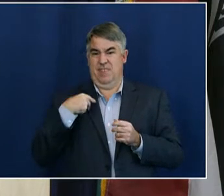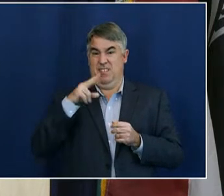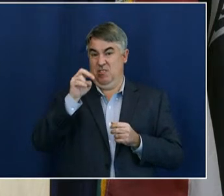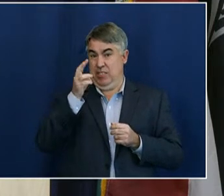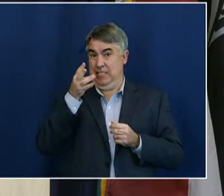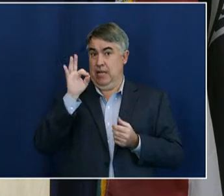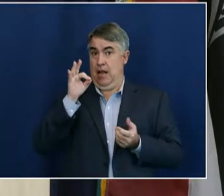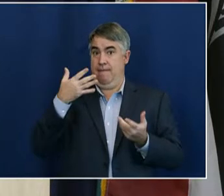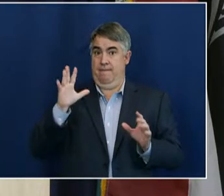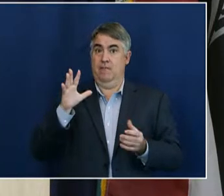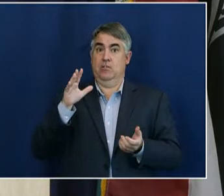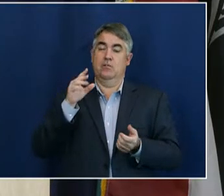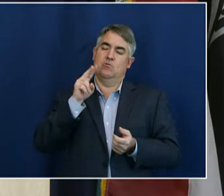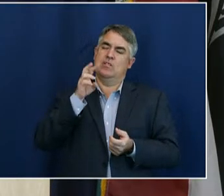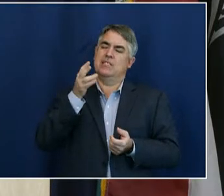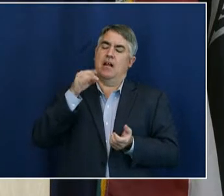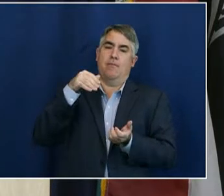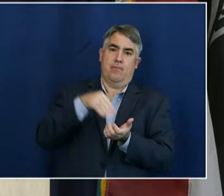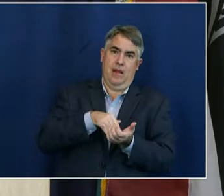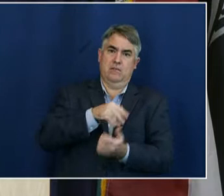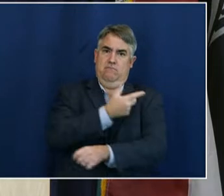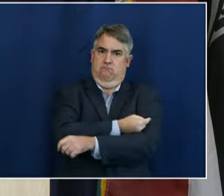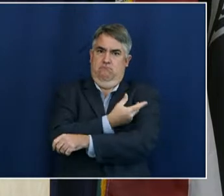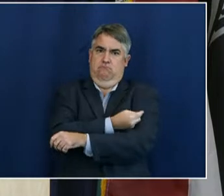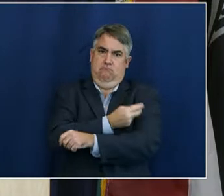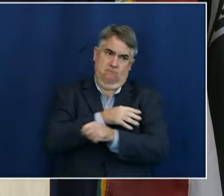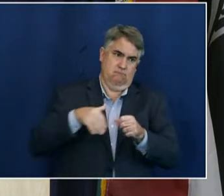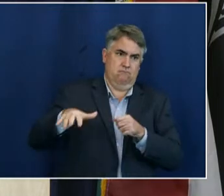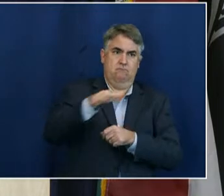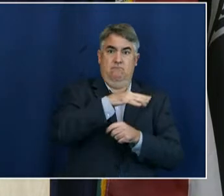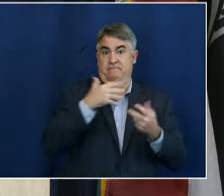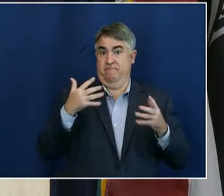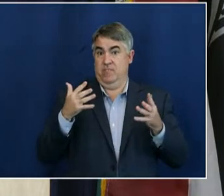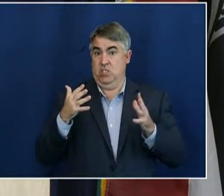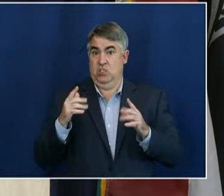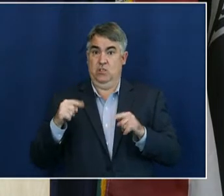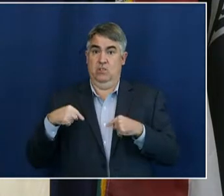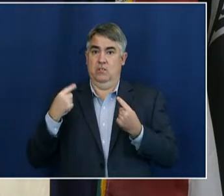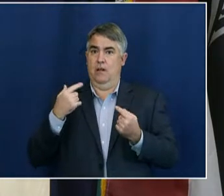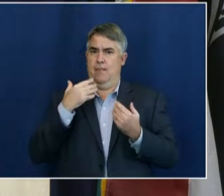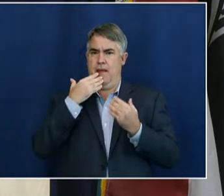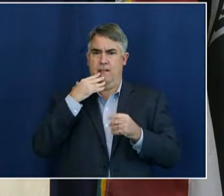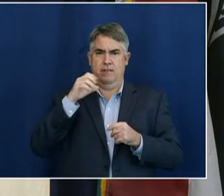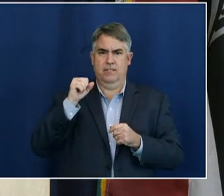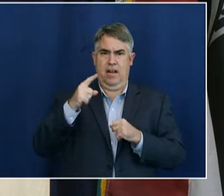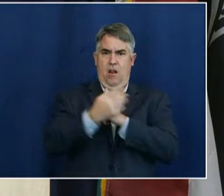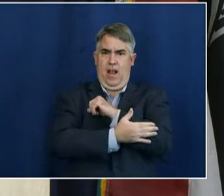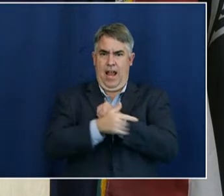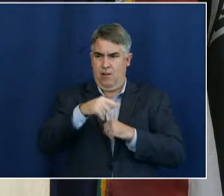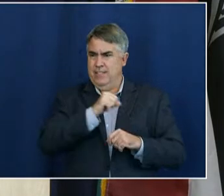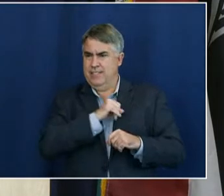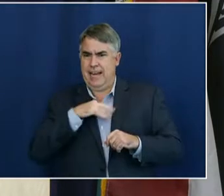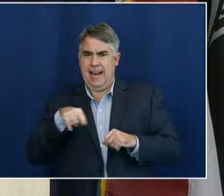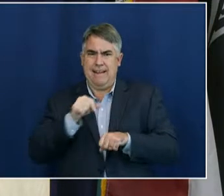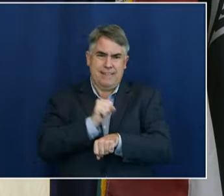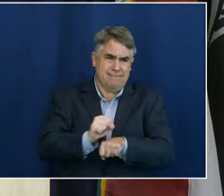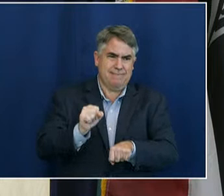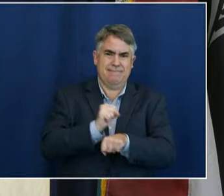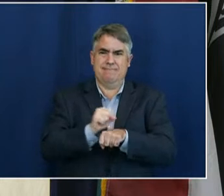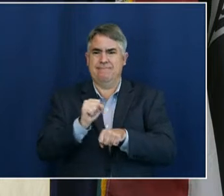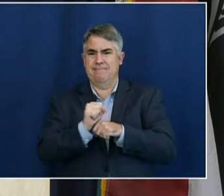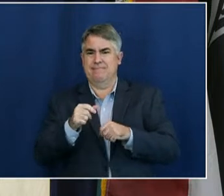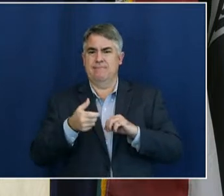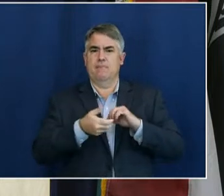269,218 doses of the vaccine. I want to thank our county staff at sites. I want to thank in particular our healthcare partners who are